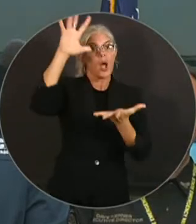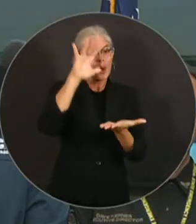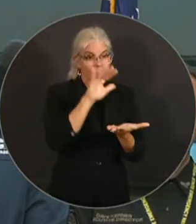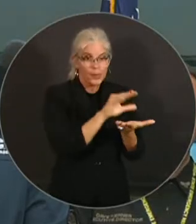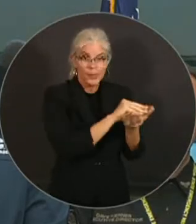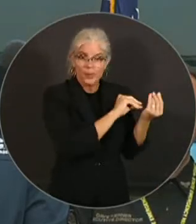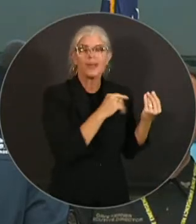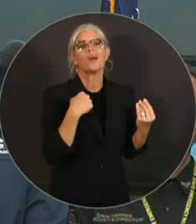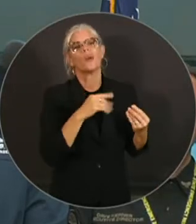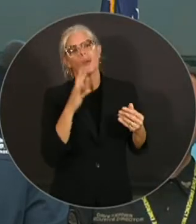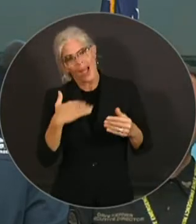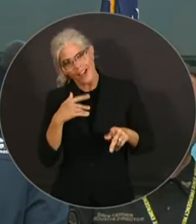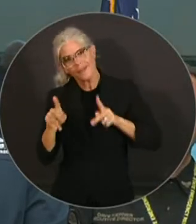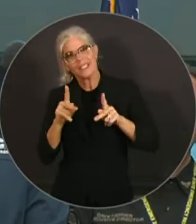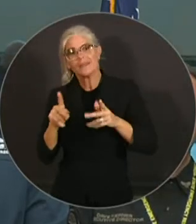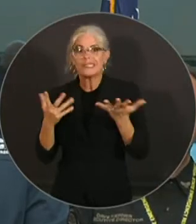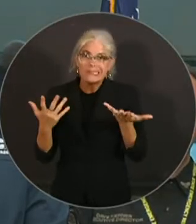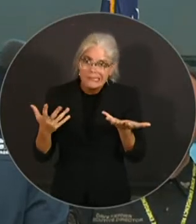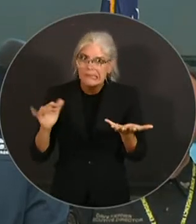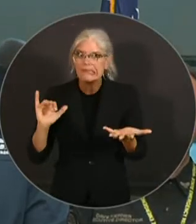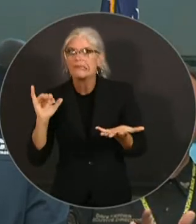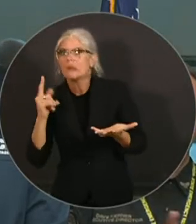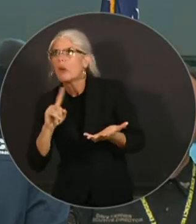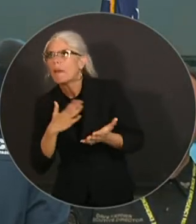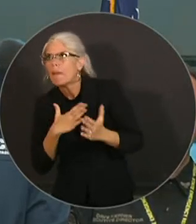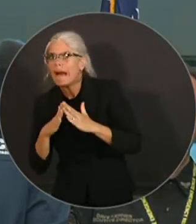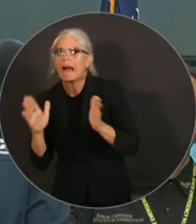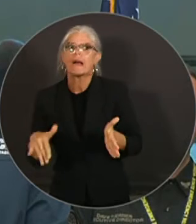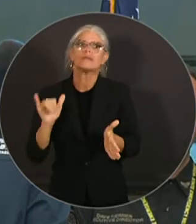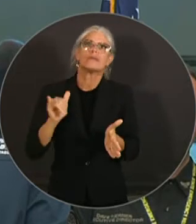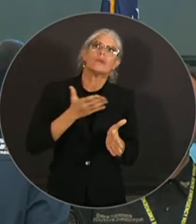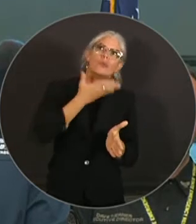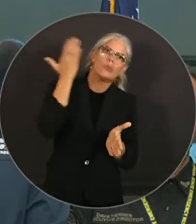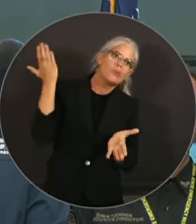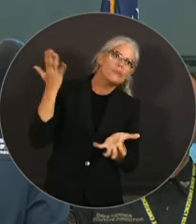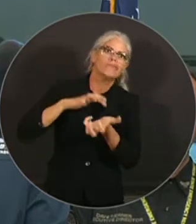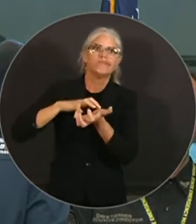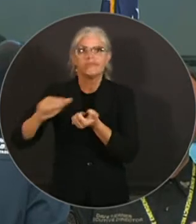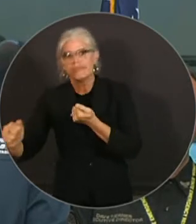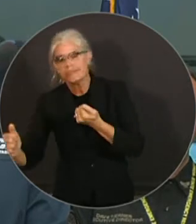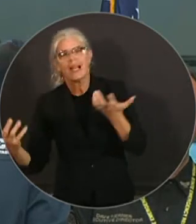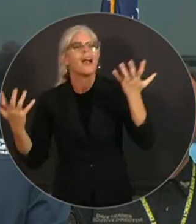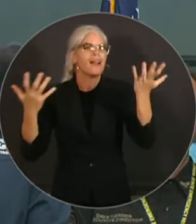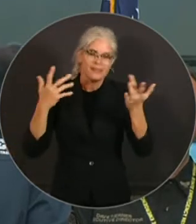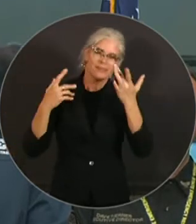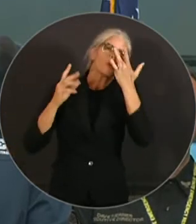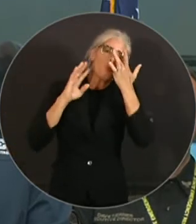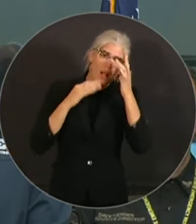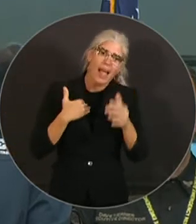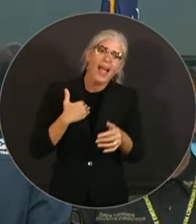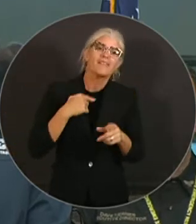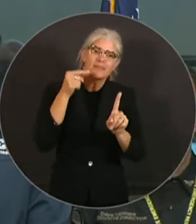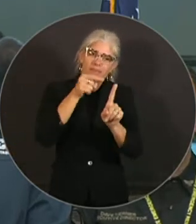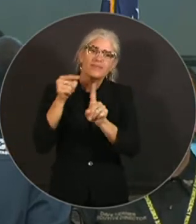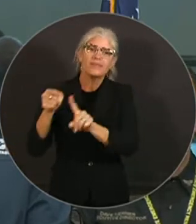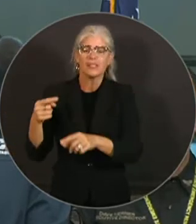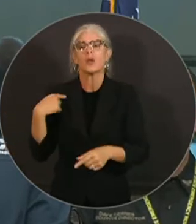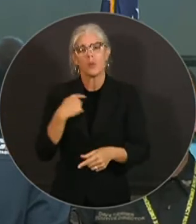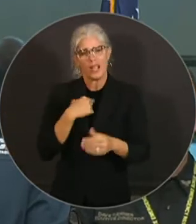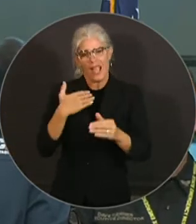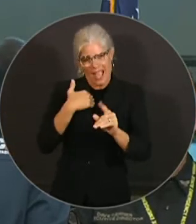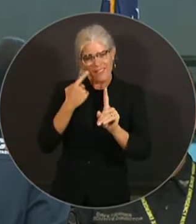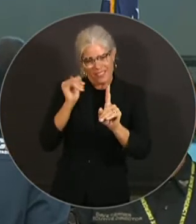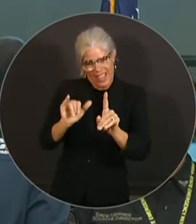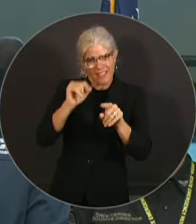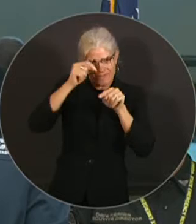be displaced, and all this housing mission will likely just be one general mission for the state. If you need a